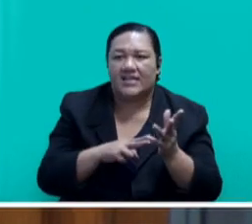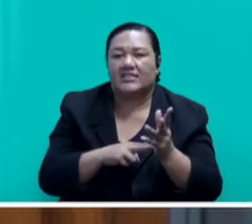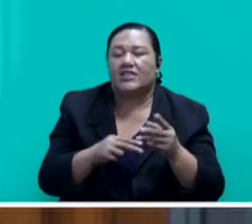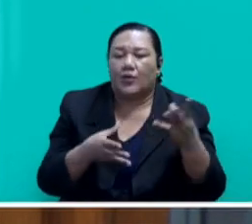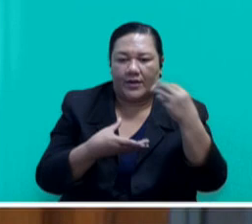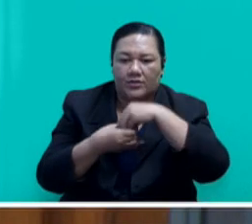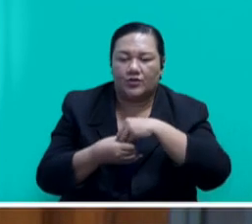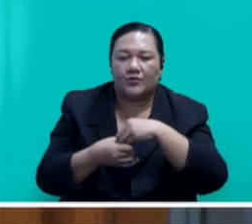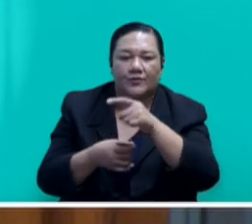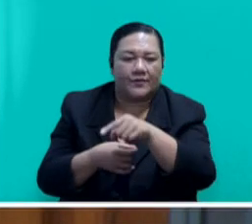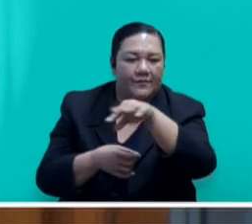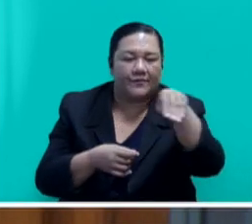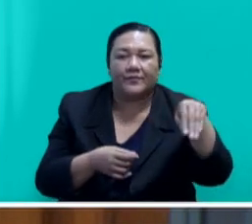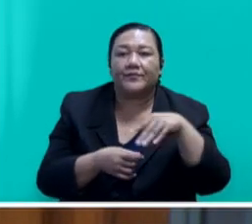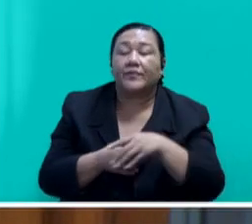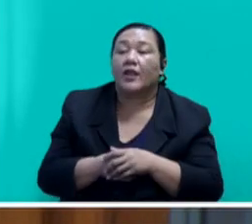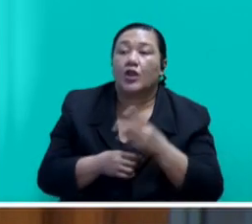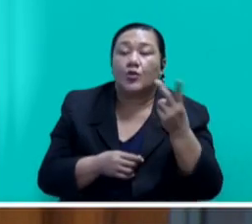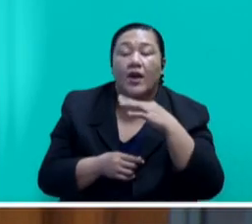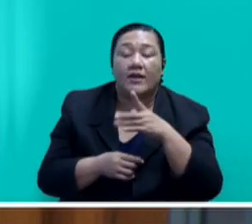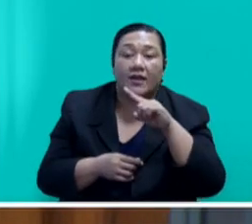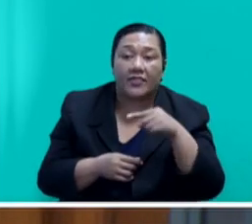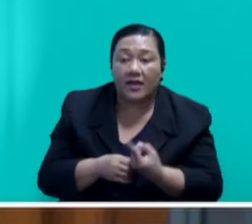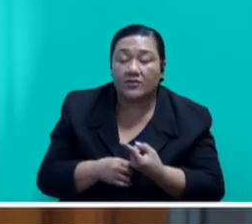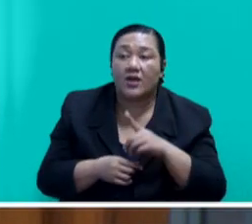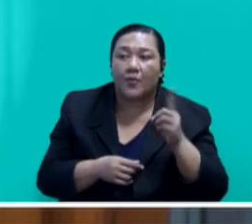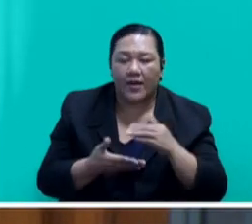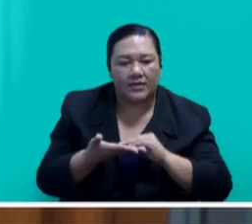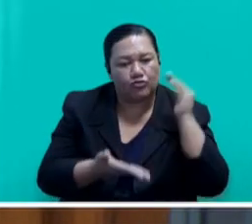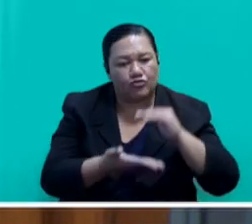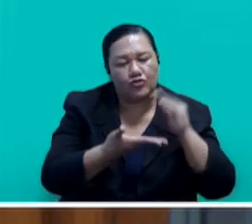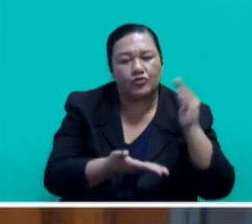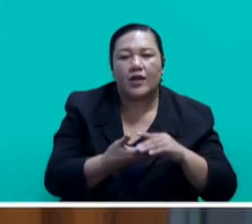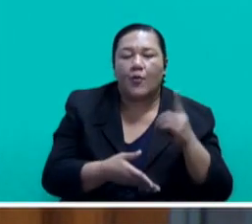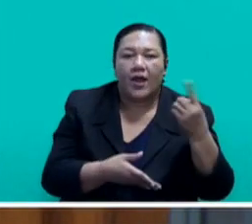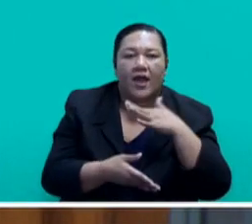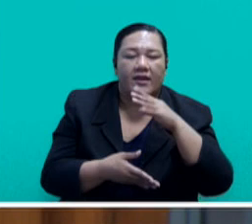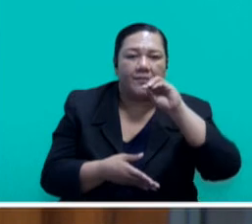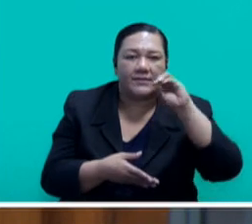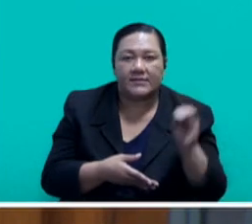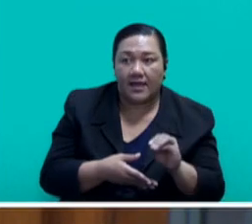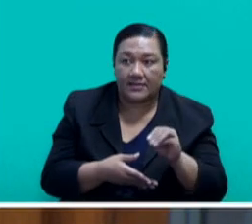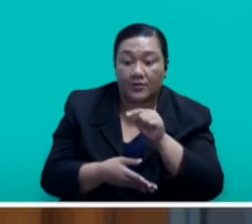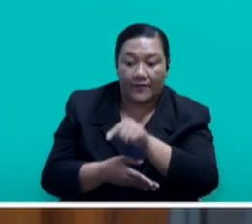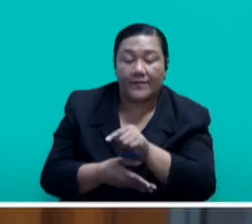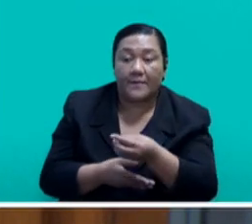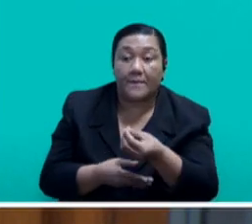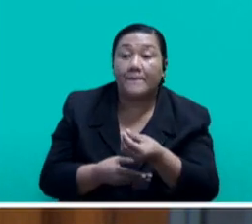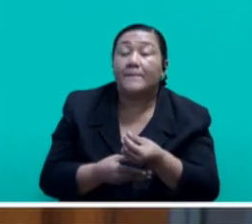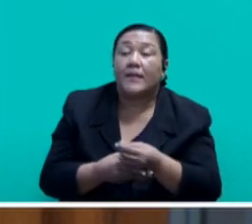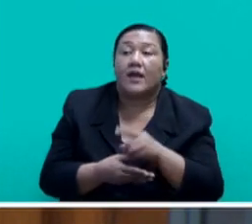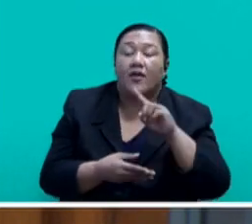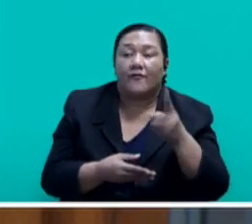Ministry welcomed the budget of 200,000, an increase of more than 100% allocated for the forest subsidy